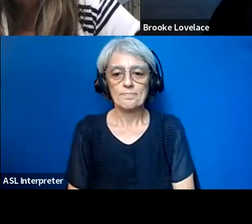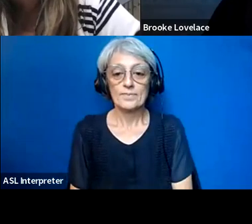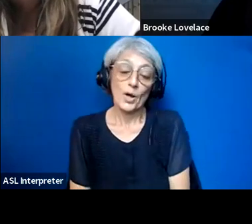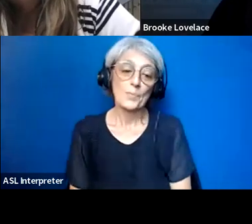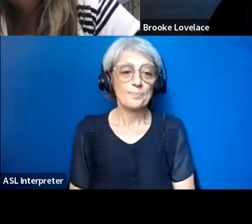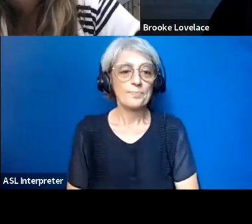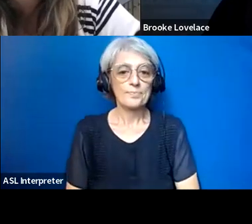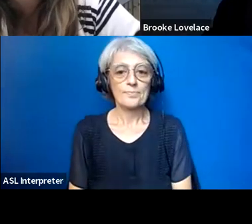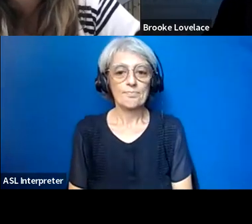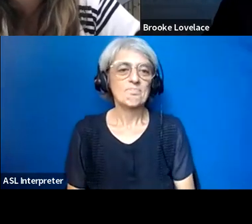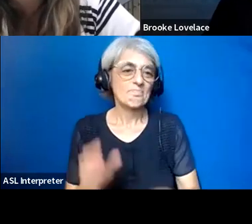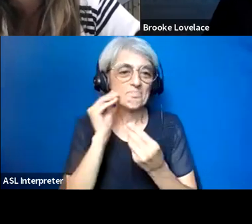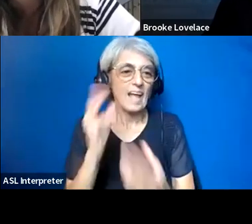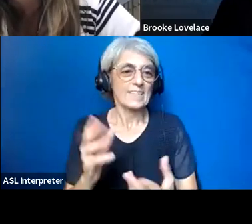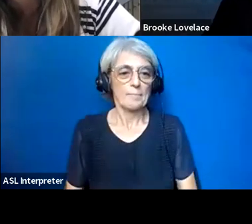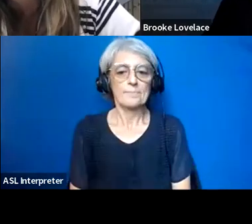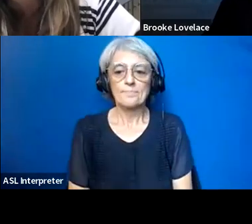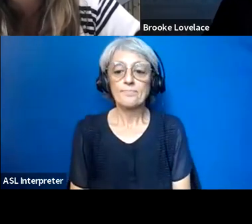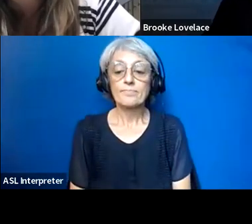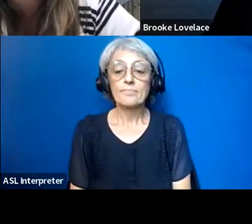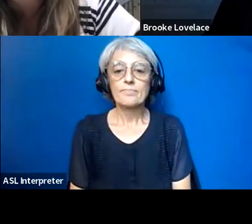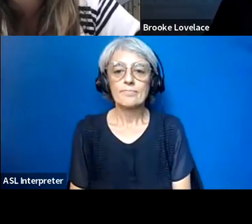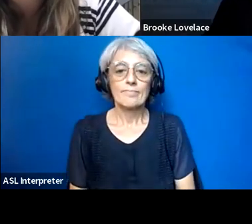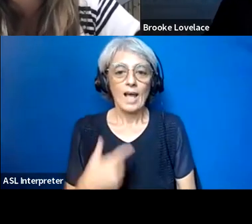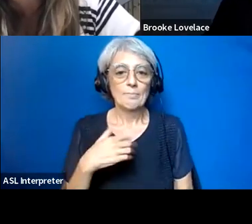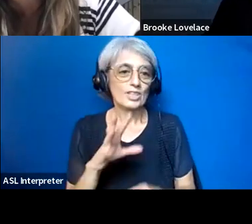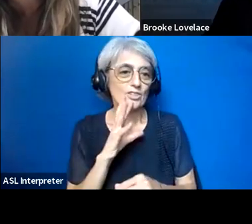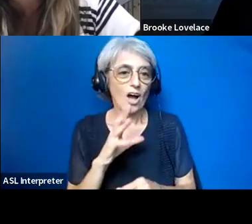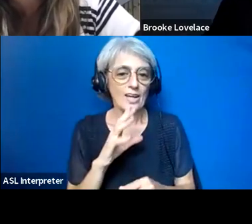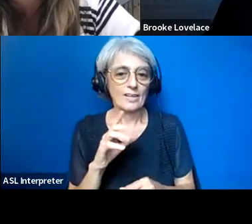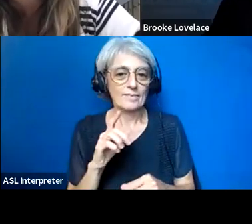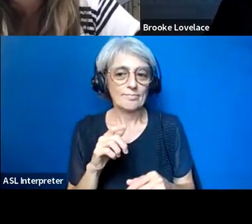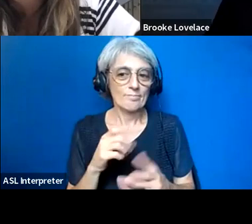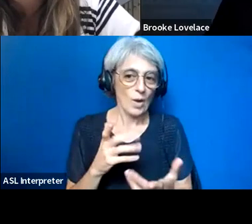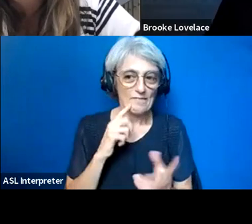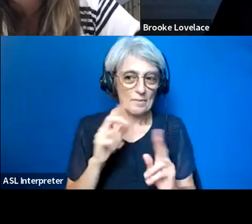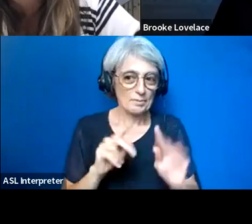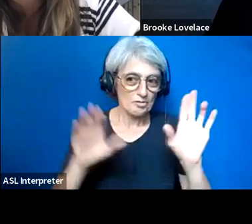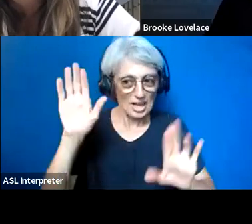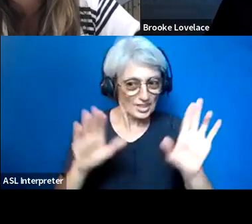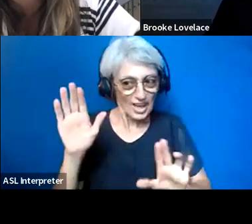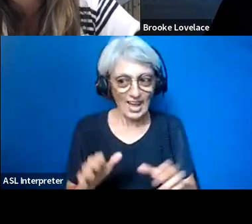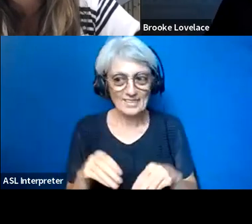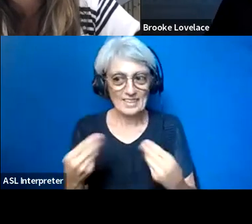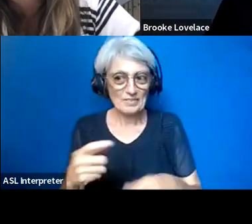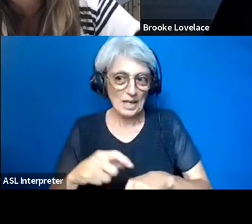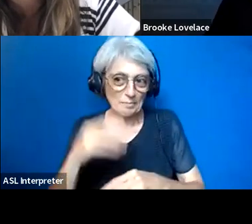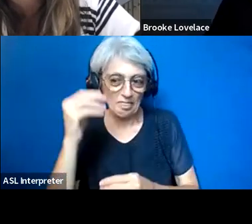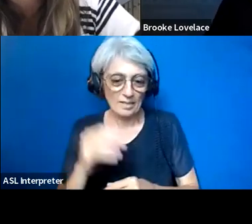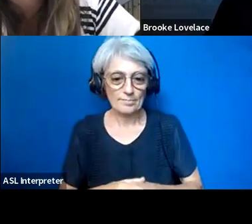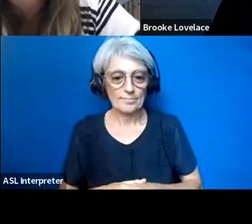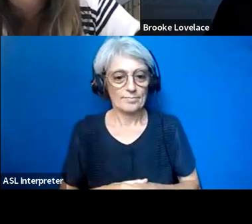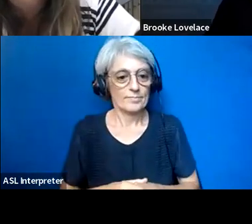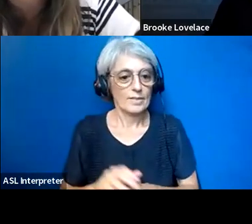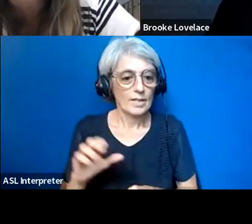So just a heads up, I was just talking so people would get another chance to raise their hands. If anybody else has anything. I thought